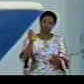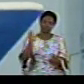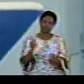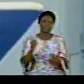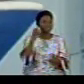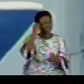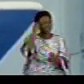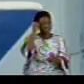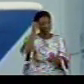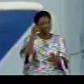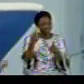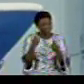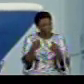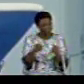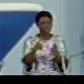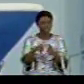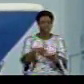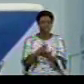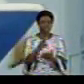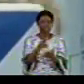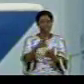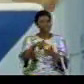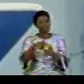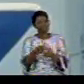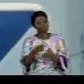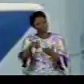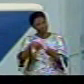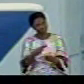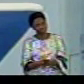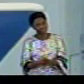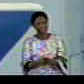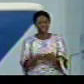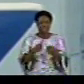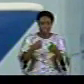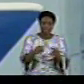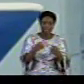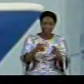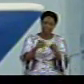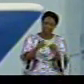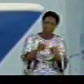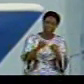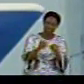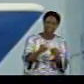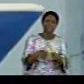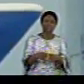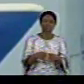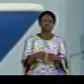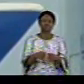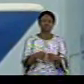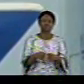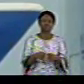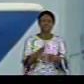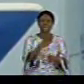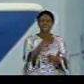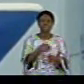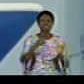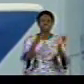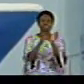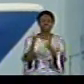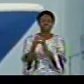again, he took some steps, he fell. And he kept on trying and trying, and Jesus took